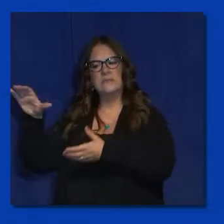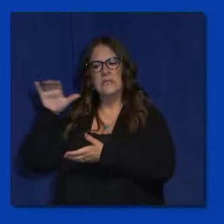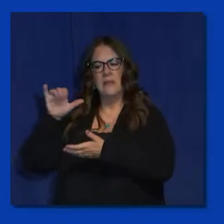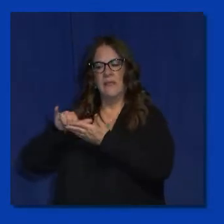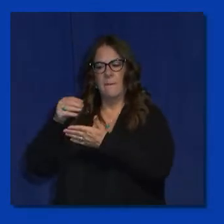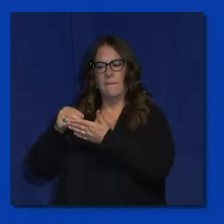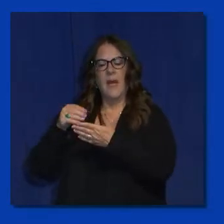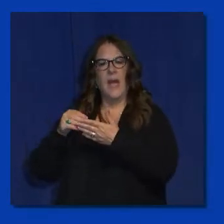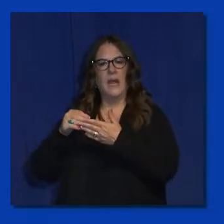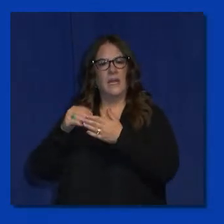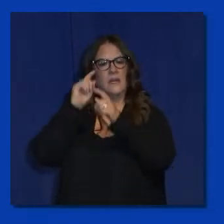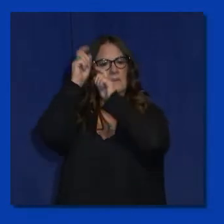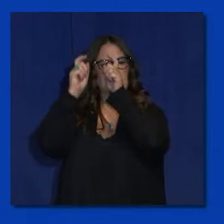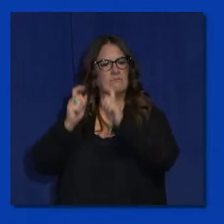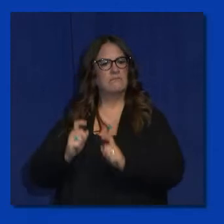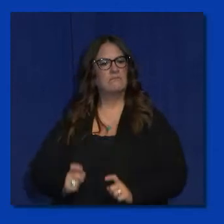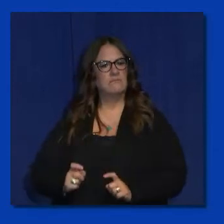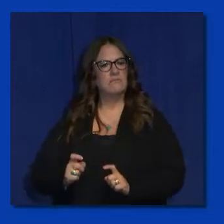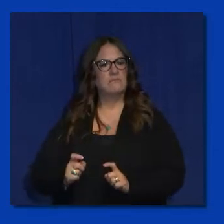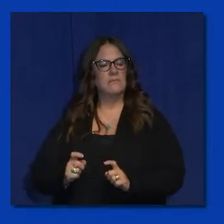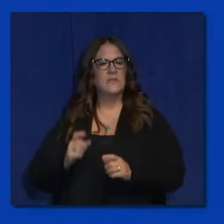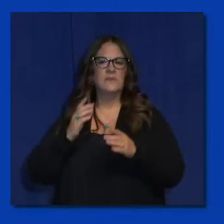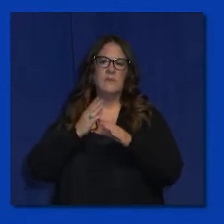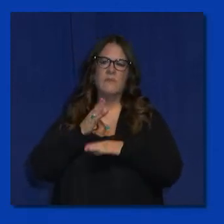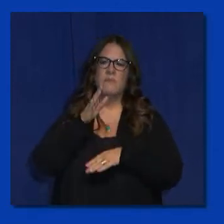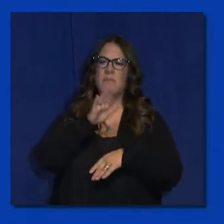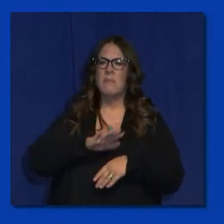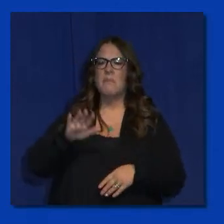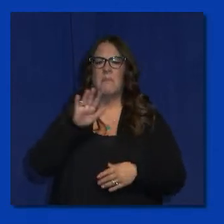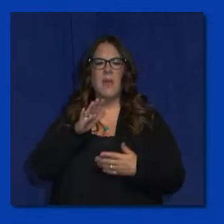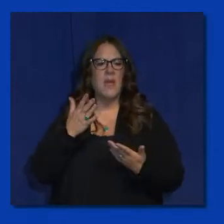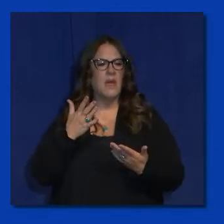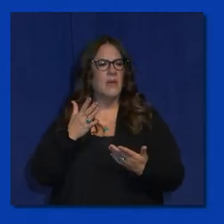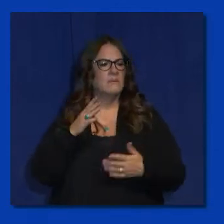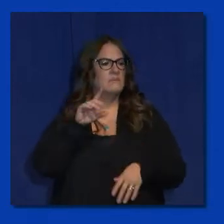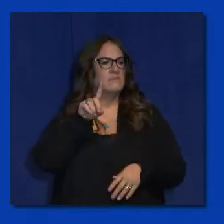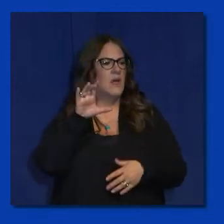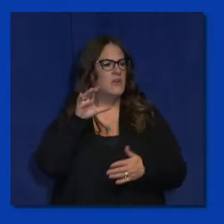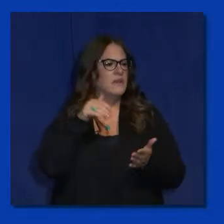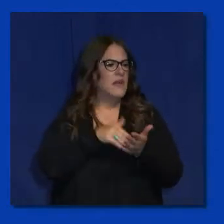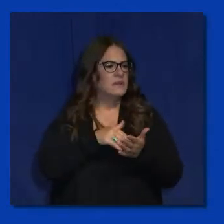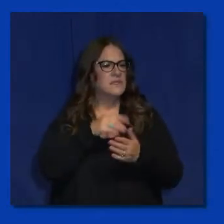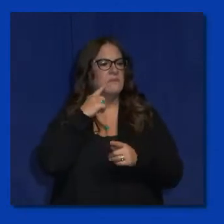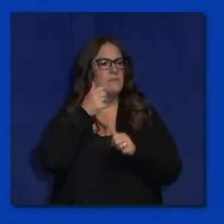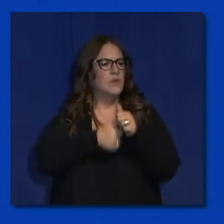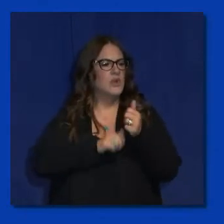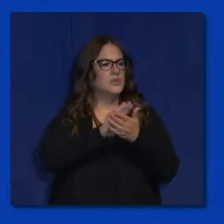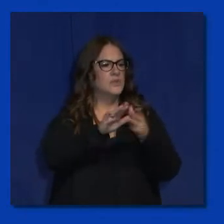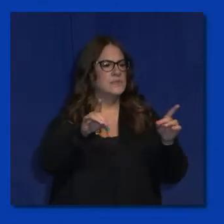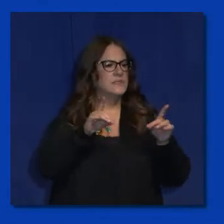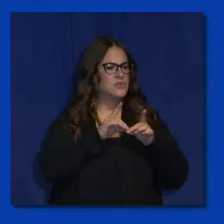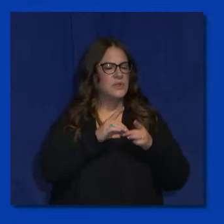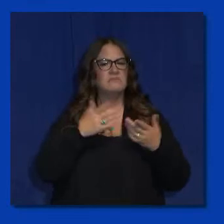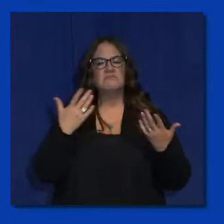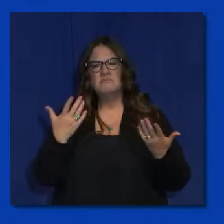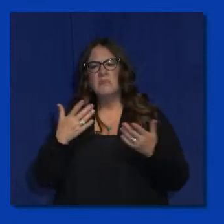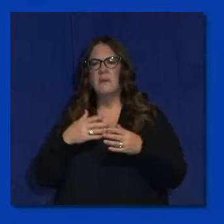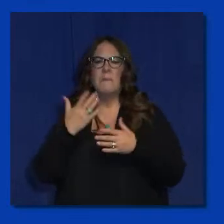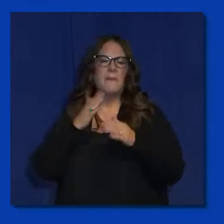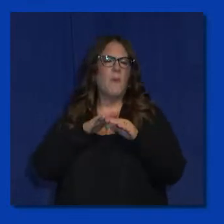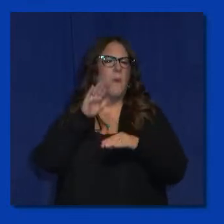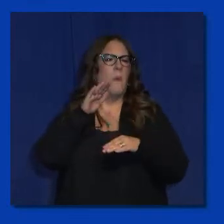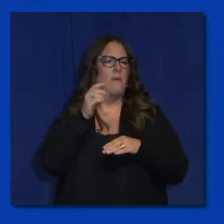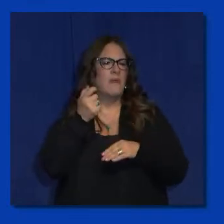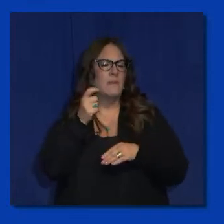sounds like a lot, but it's a minimum of 100,000 per district. So even the smallest districts are going to look for opportunity north of 100,000.